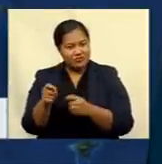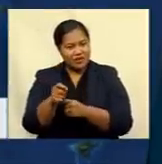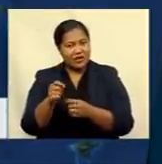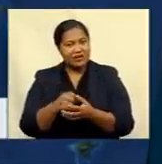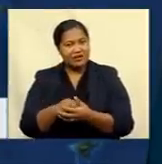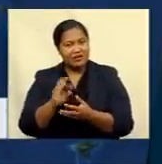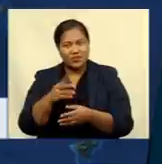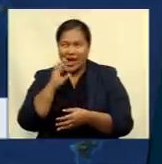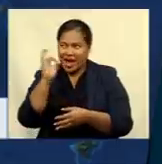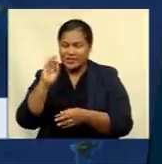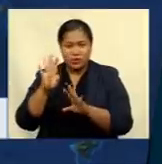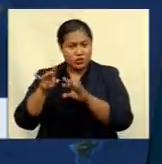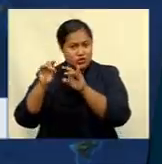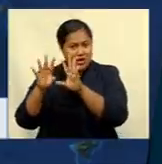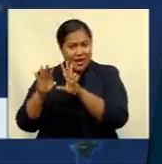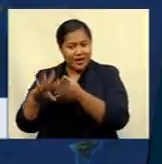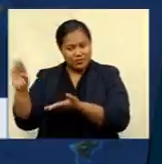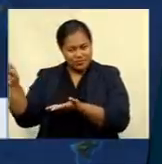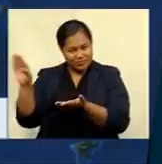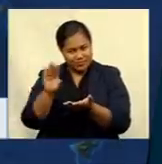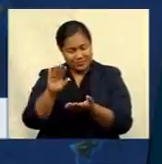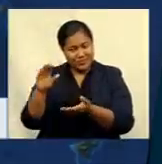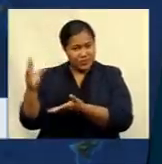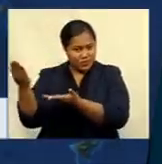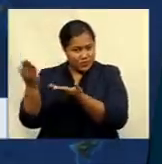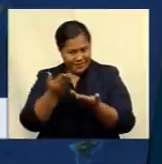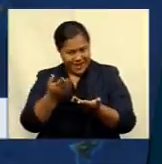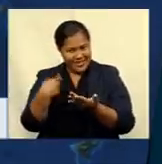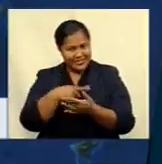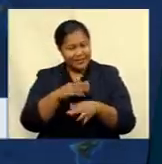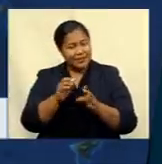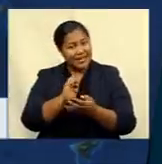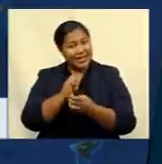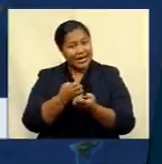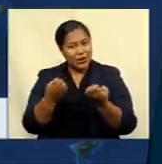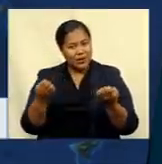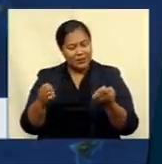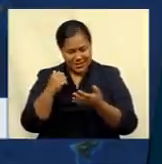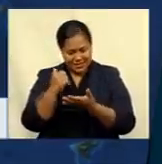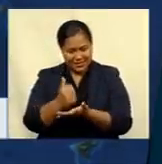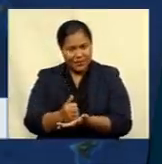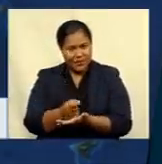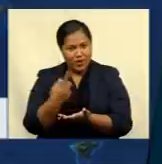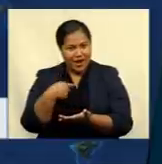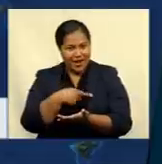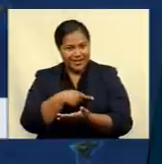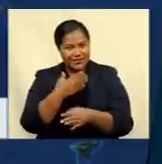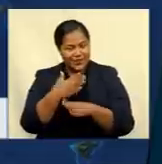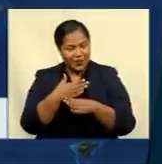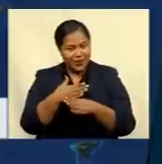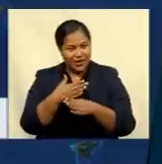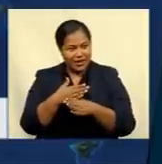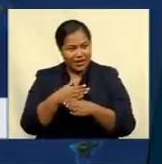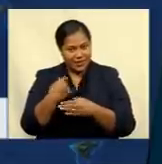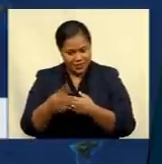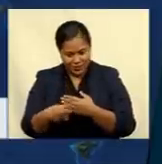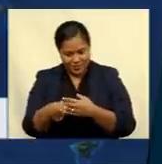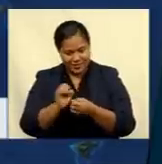some equipment in, which I think is vital for Fiji as it manages this surge of